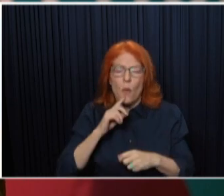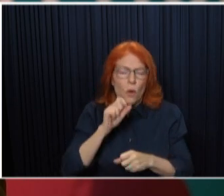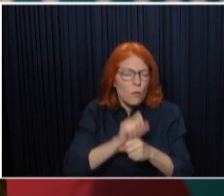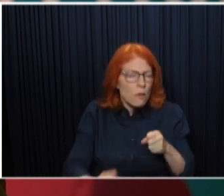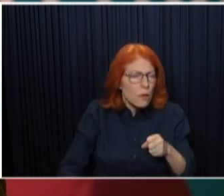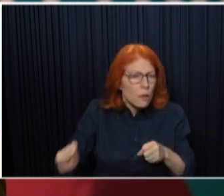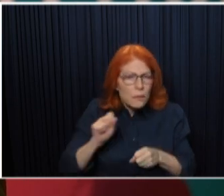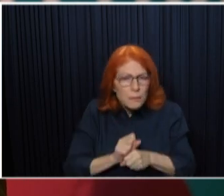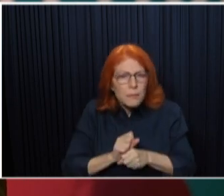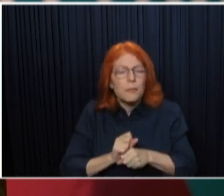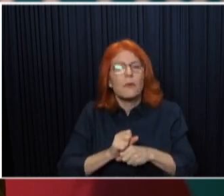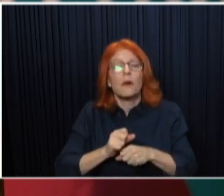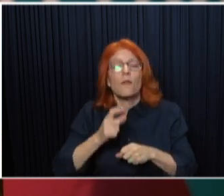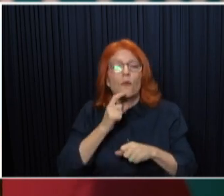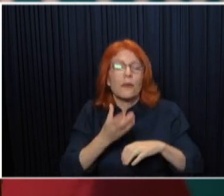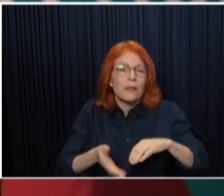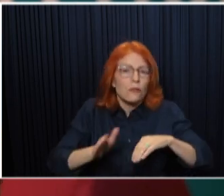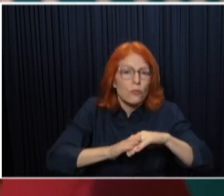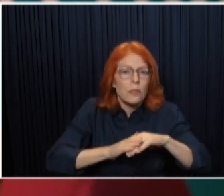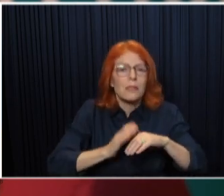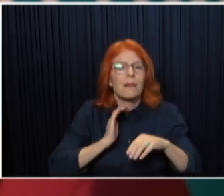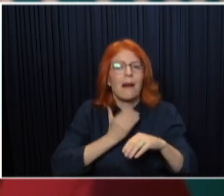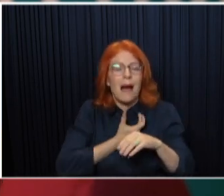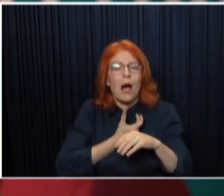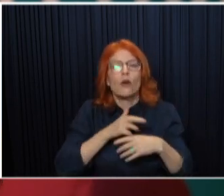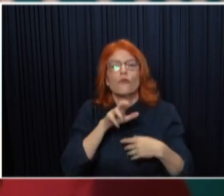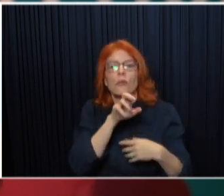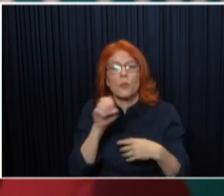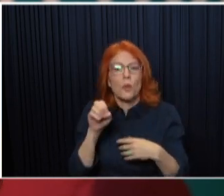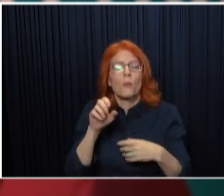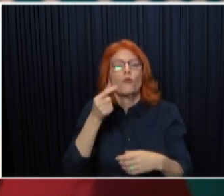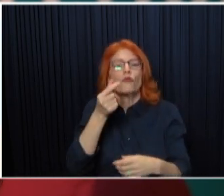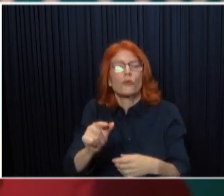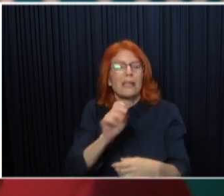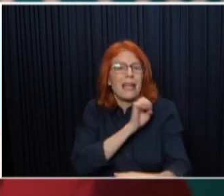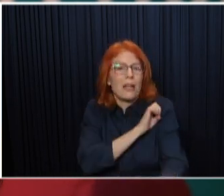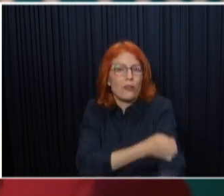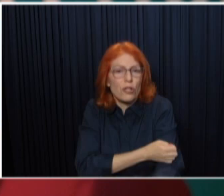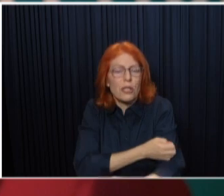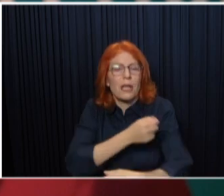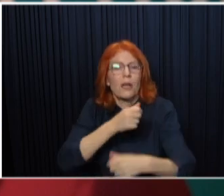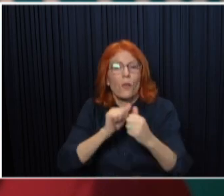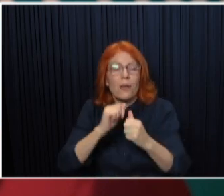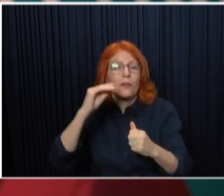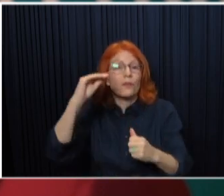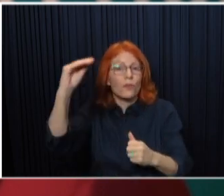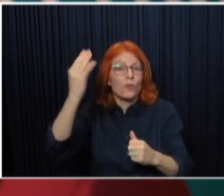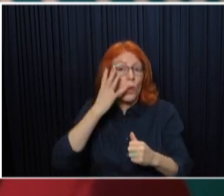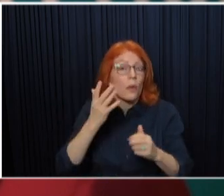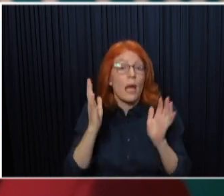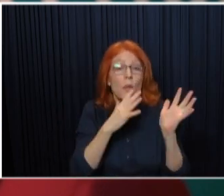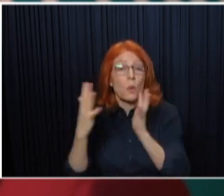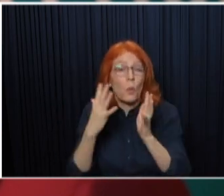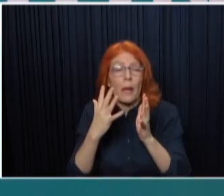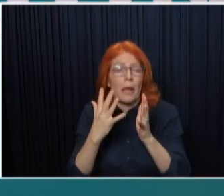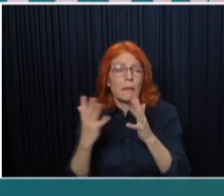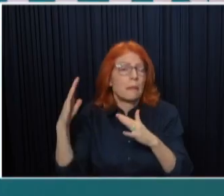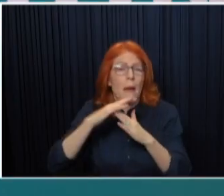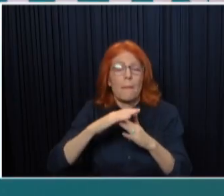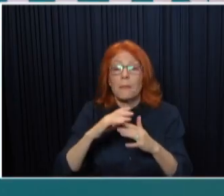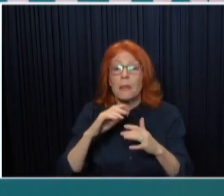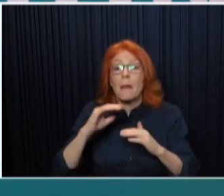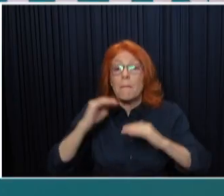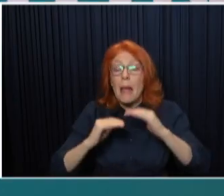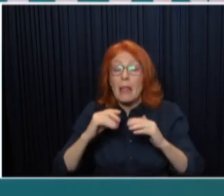hard for increasing our renewable green energies with solar and wind primarily. How will you balance